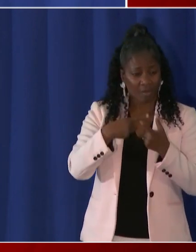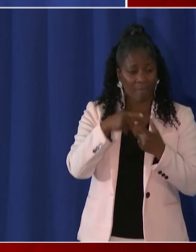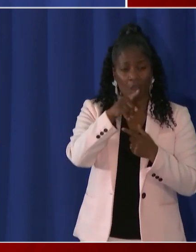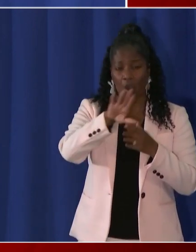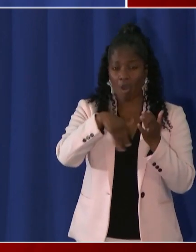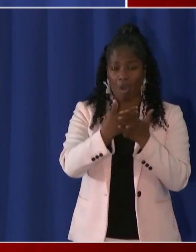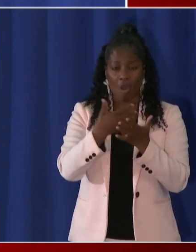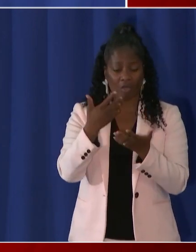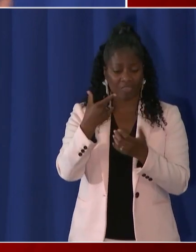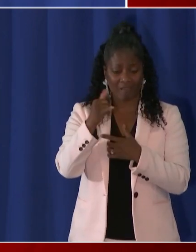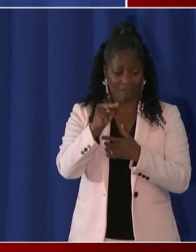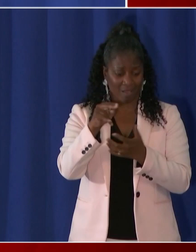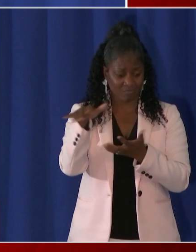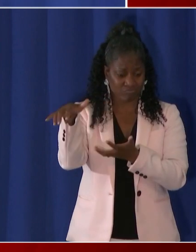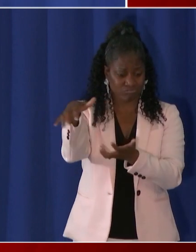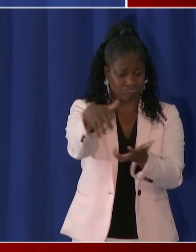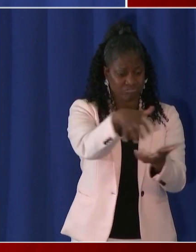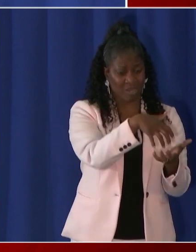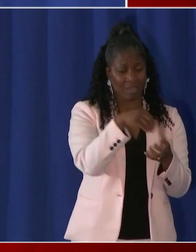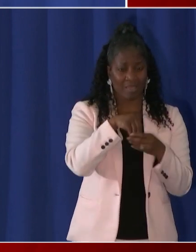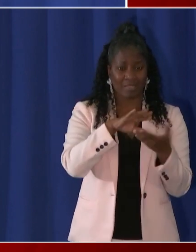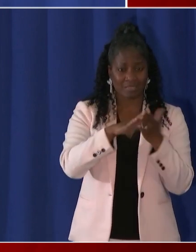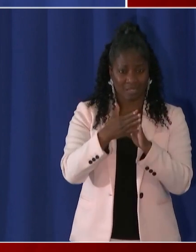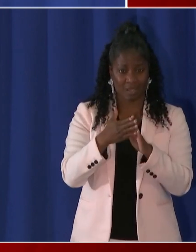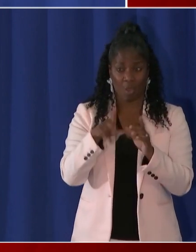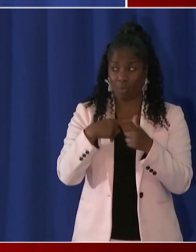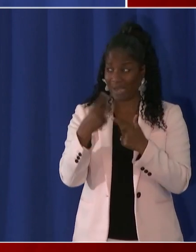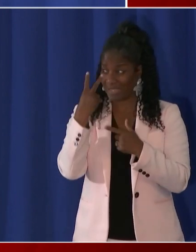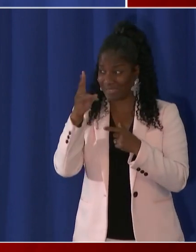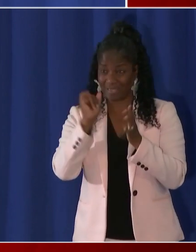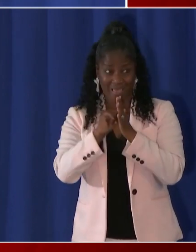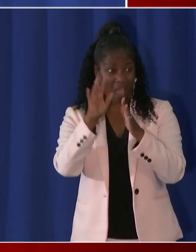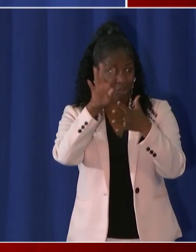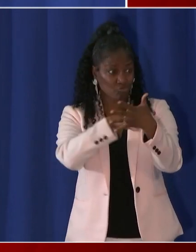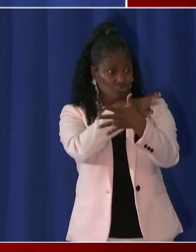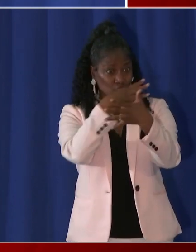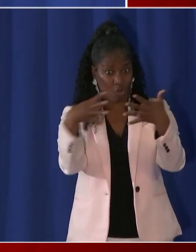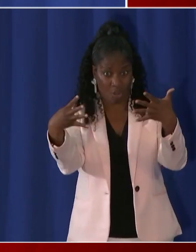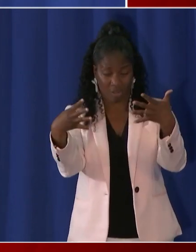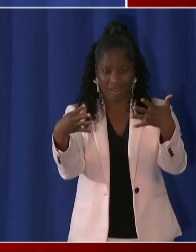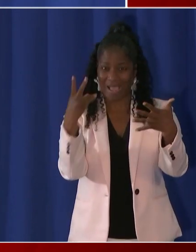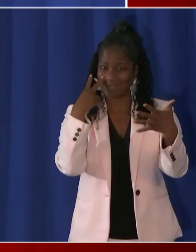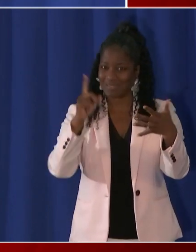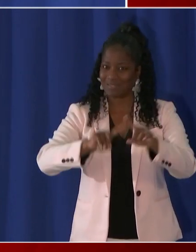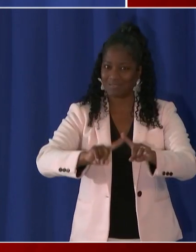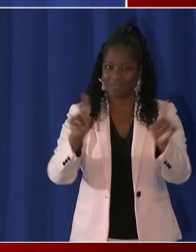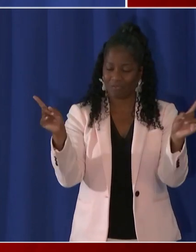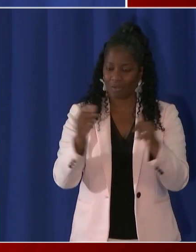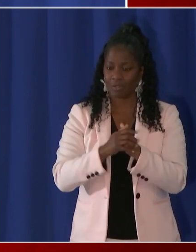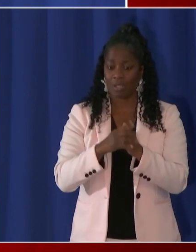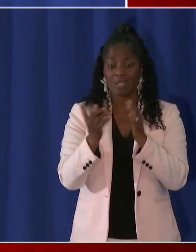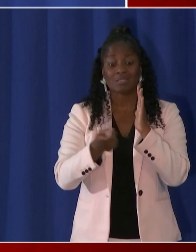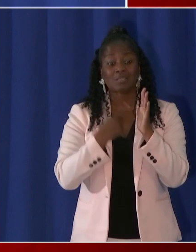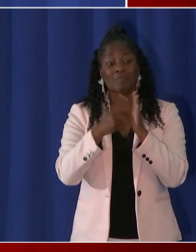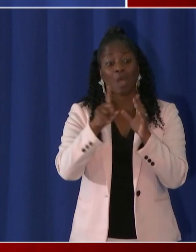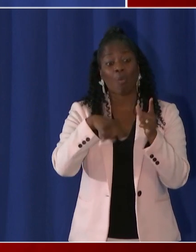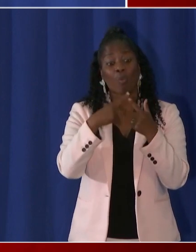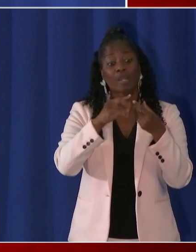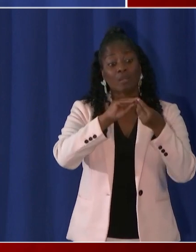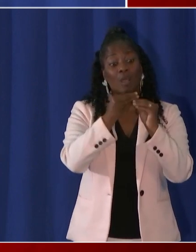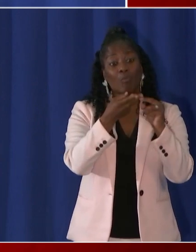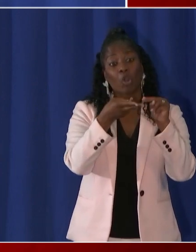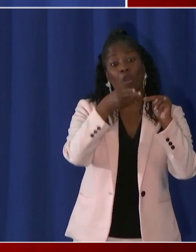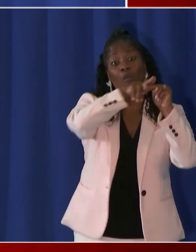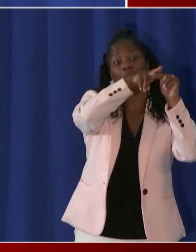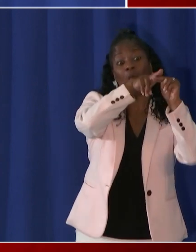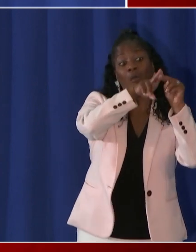collected in the city, and I see something else when I see that chart. What I see is sometimes when the number is higher in a